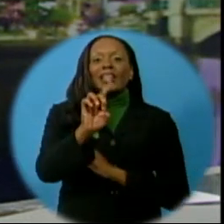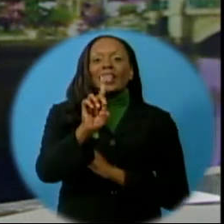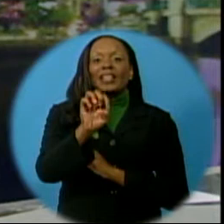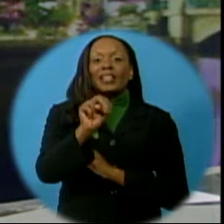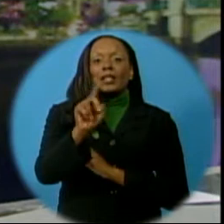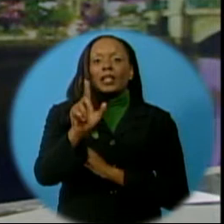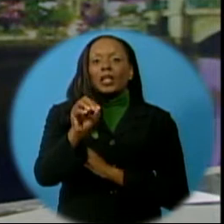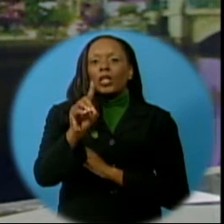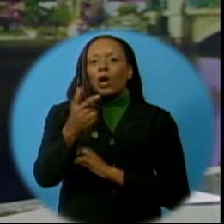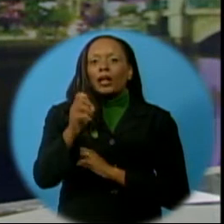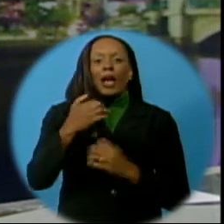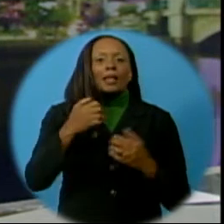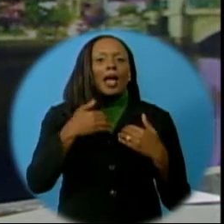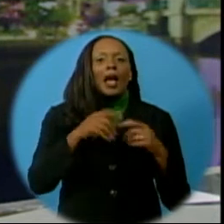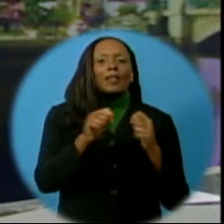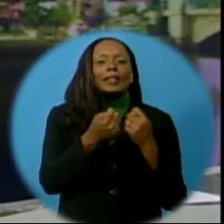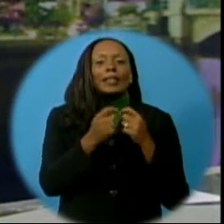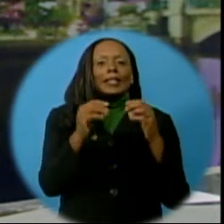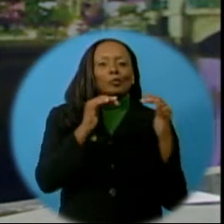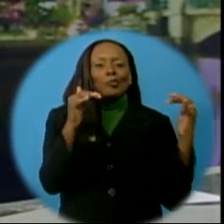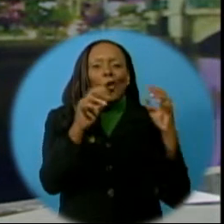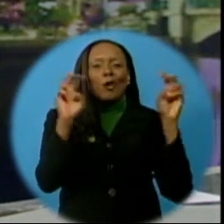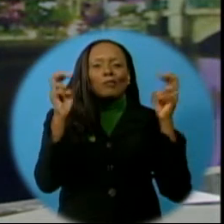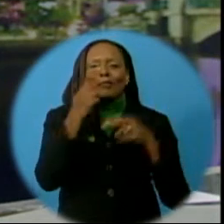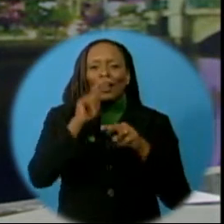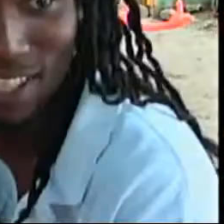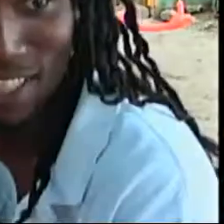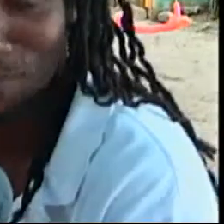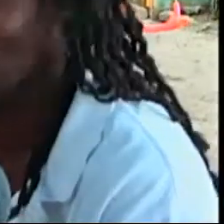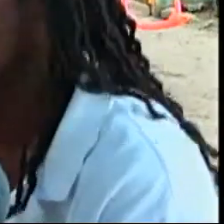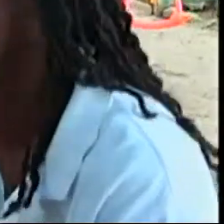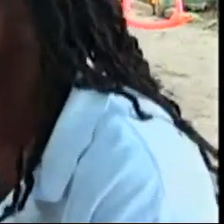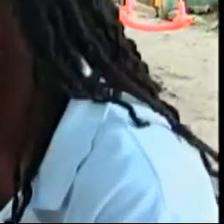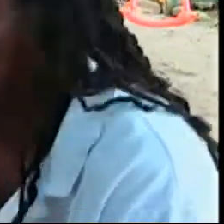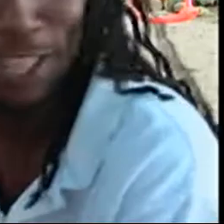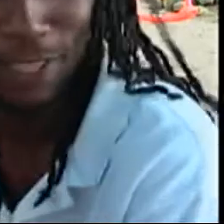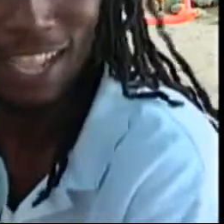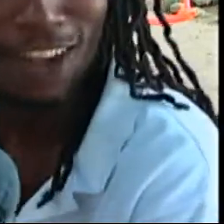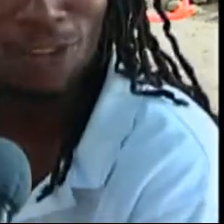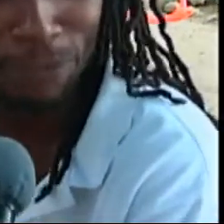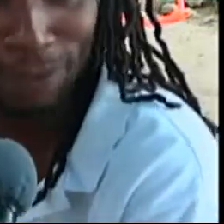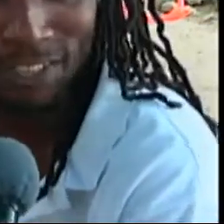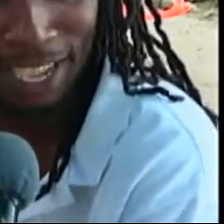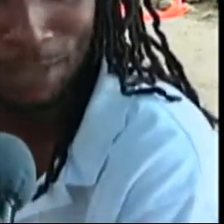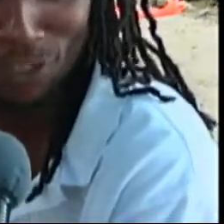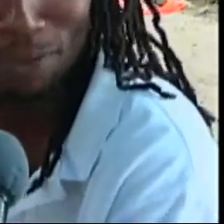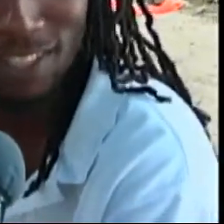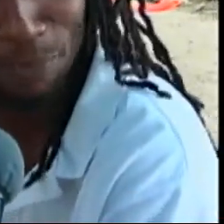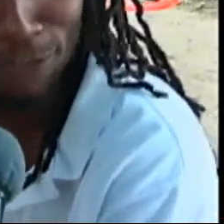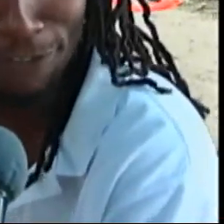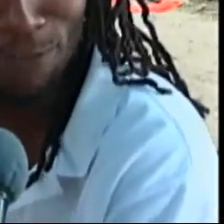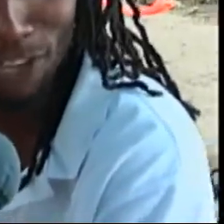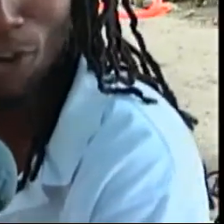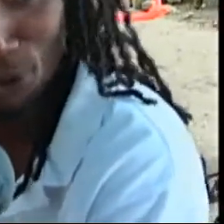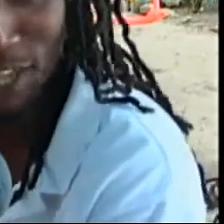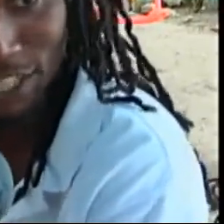they already have their team rivalry going. I think that Germany is going to win. That's my first thought. And I think that the first game is going to be a surprise